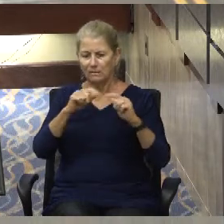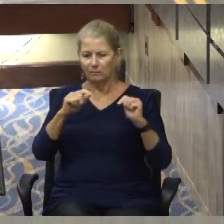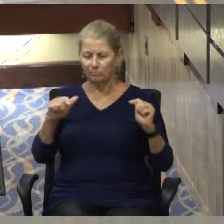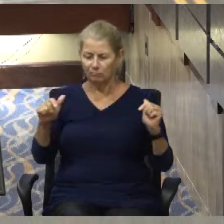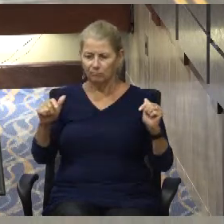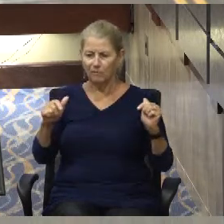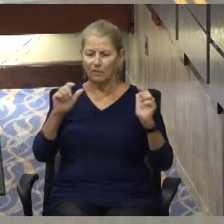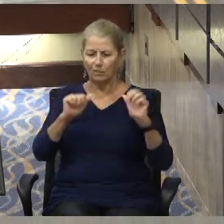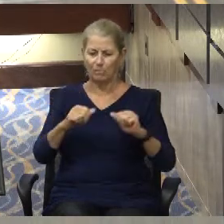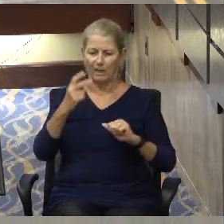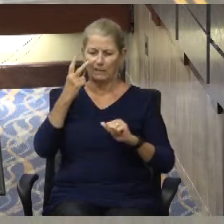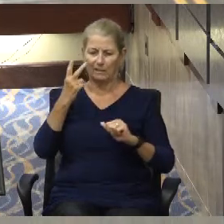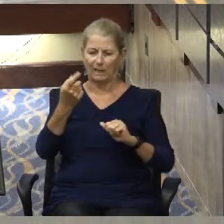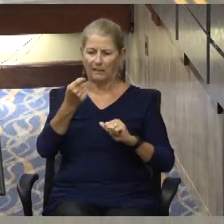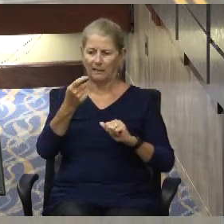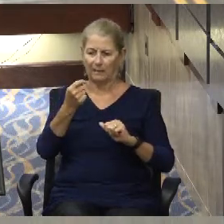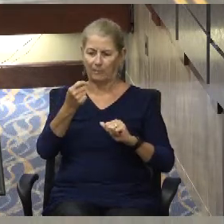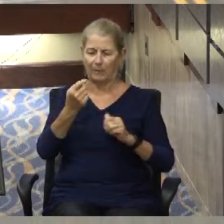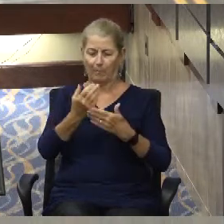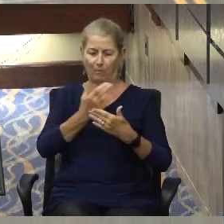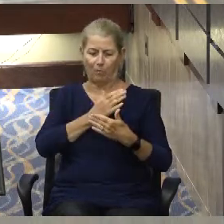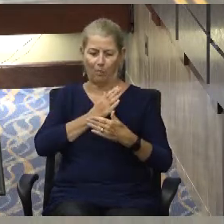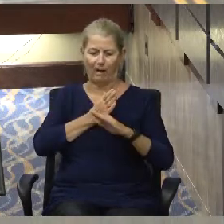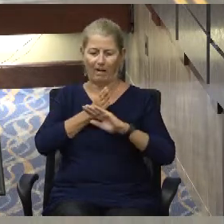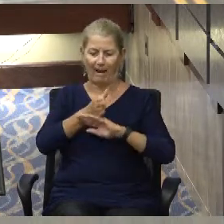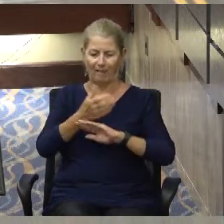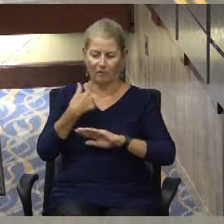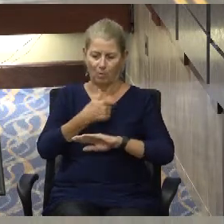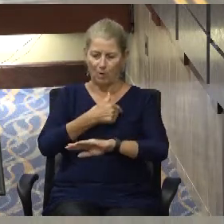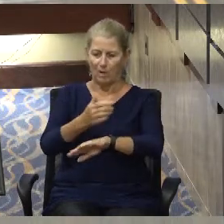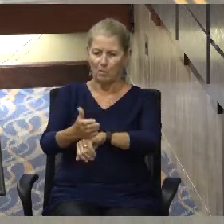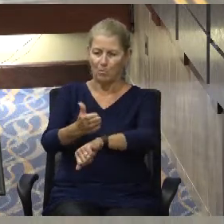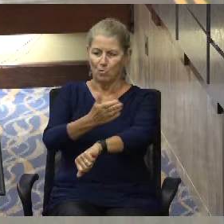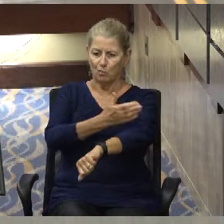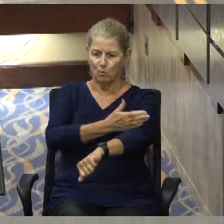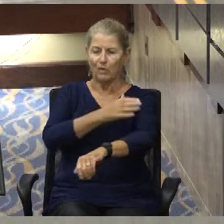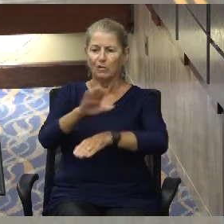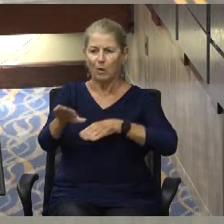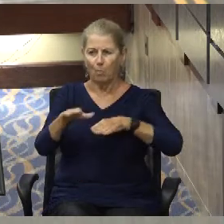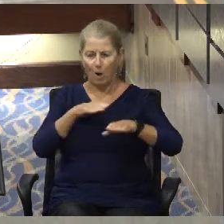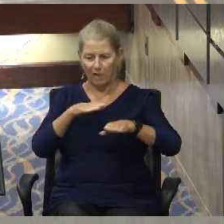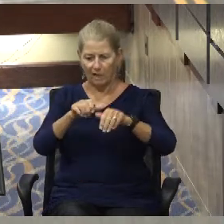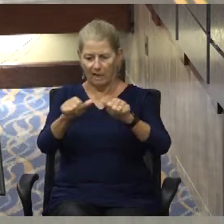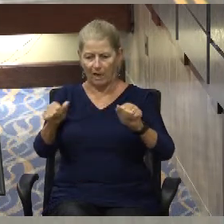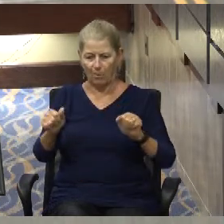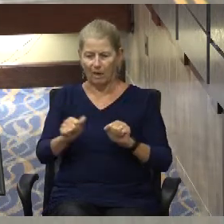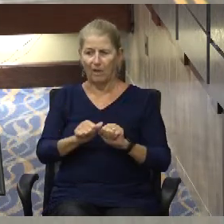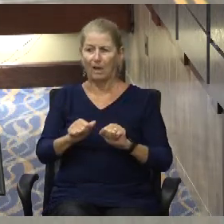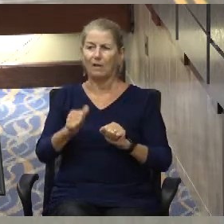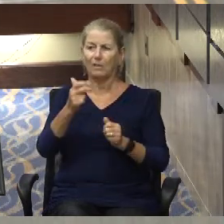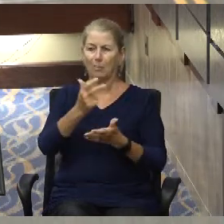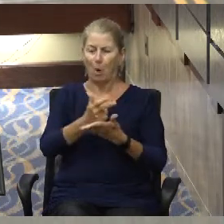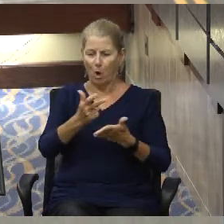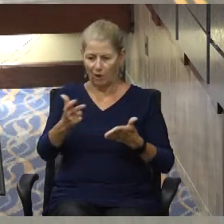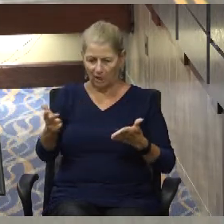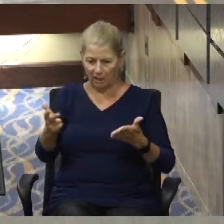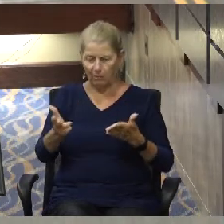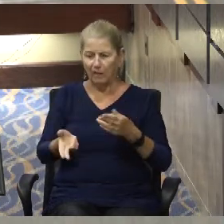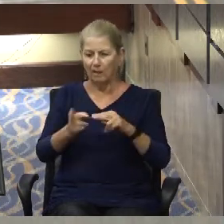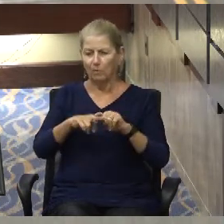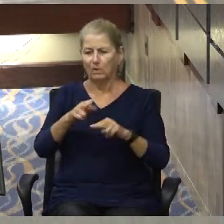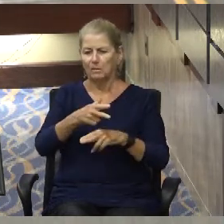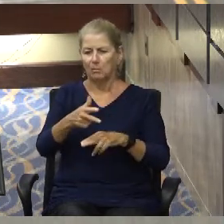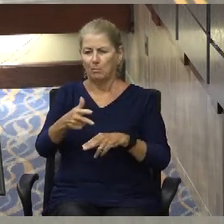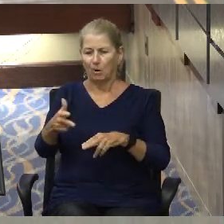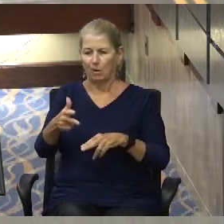And you can see a little bit of before and after. We've improved the walking areas and the parking, increased some parking by